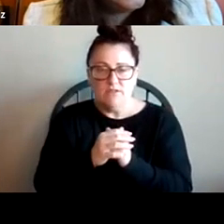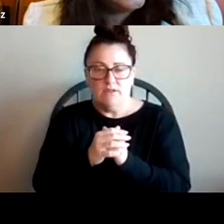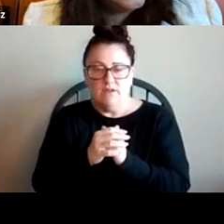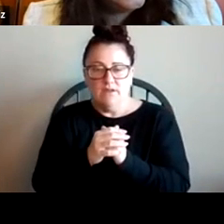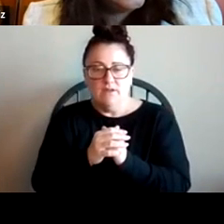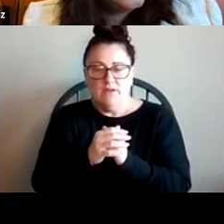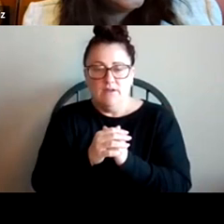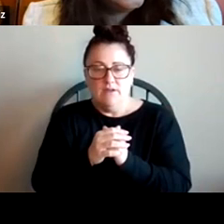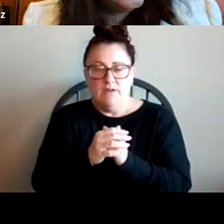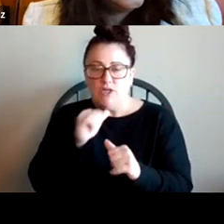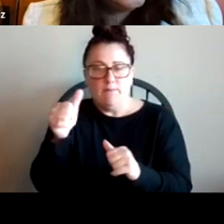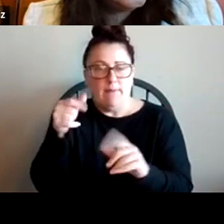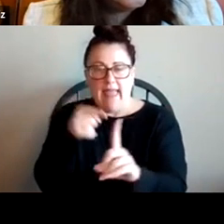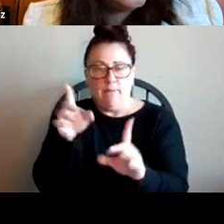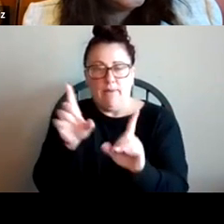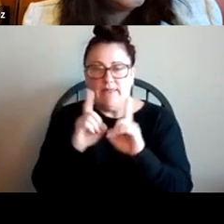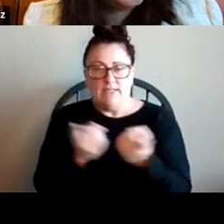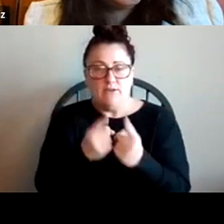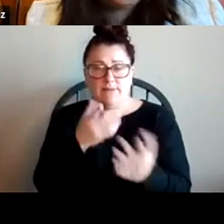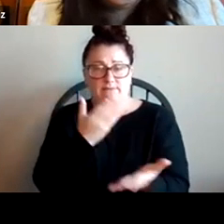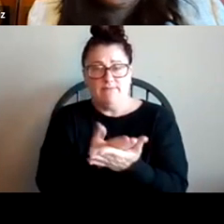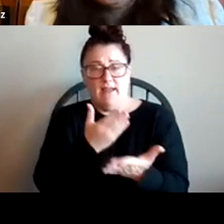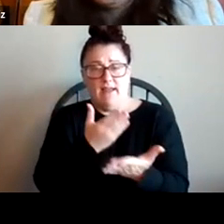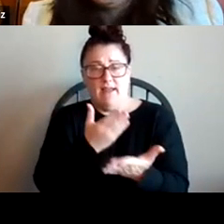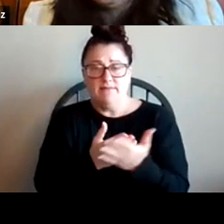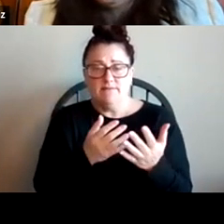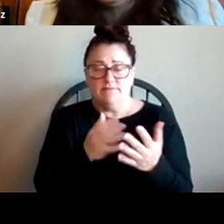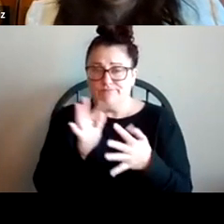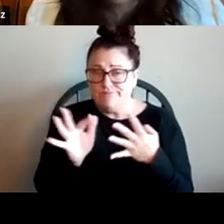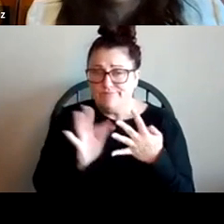be the main aim of the district, but I think it is a factor. I think that,